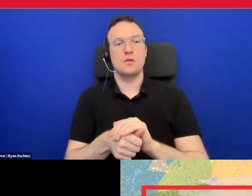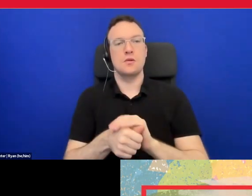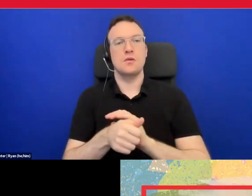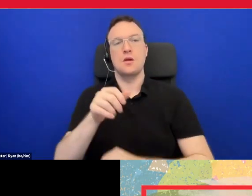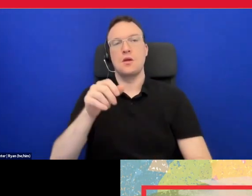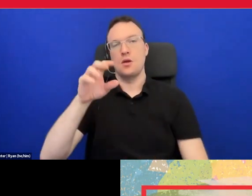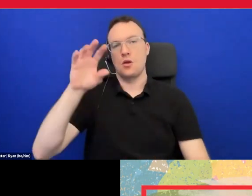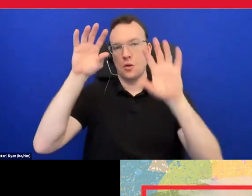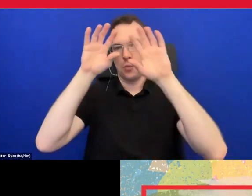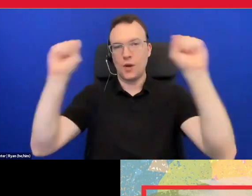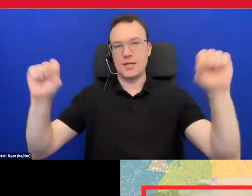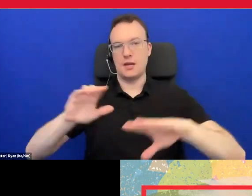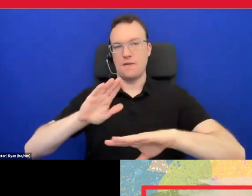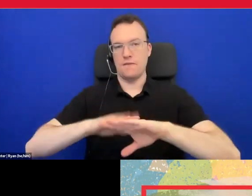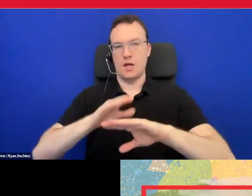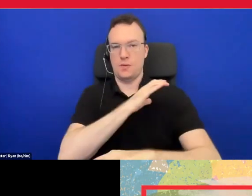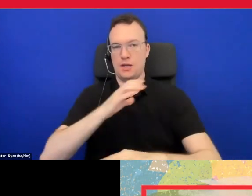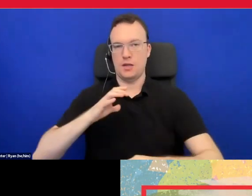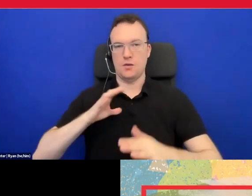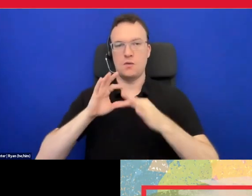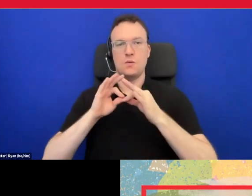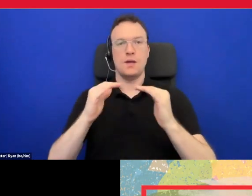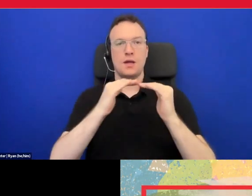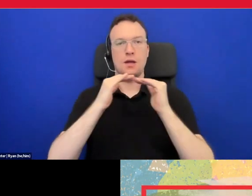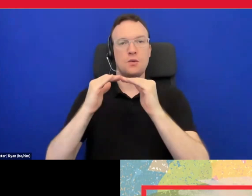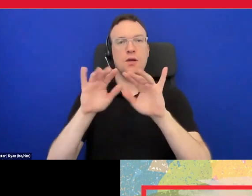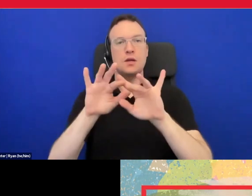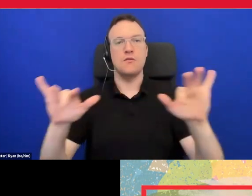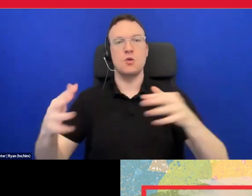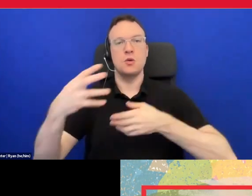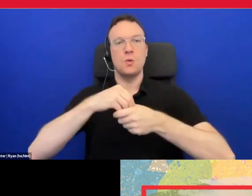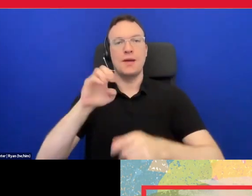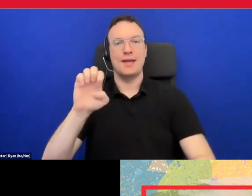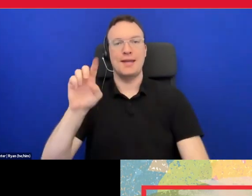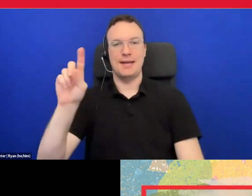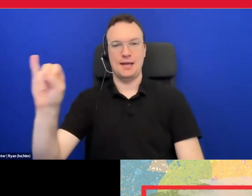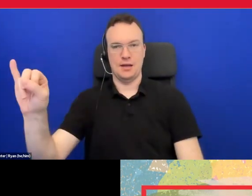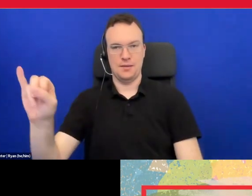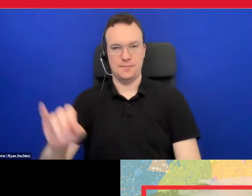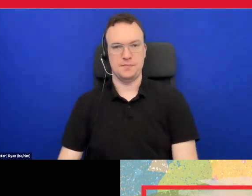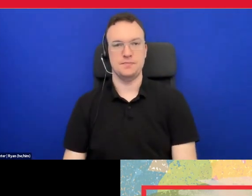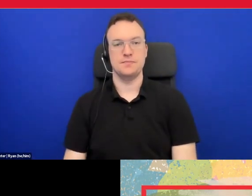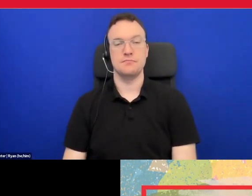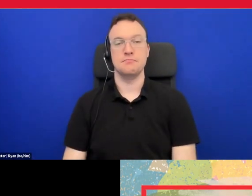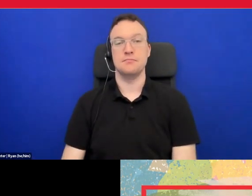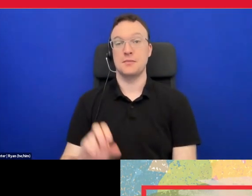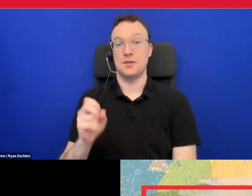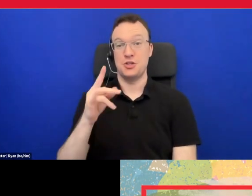President's Advisory Council on Equity, Diversity, and Inclusion. Over to you, Sheila.